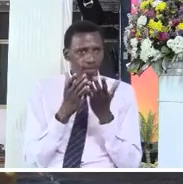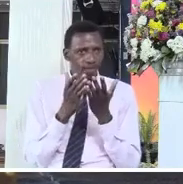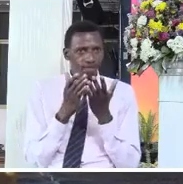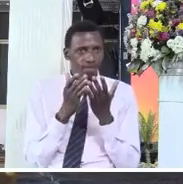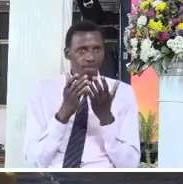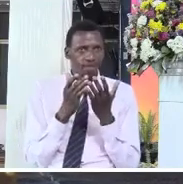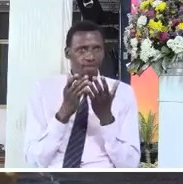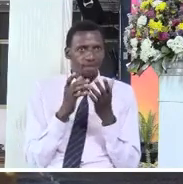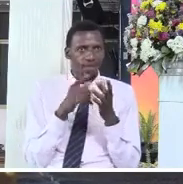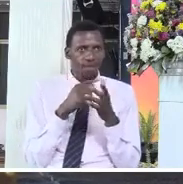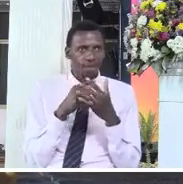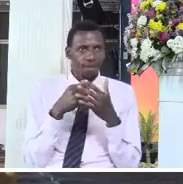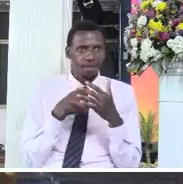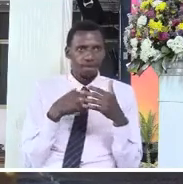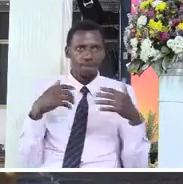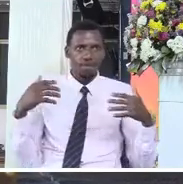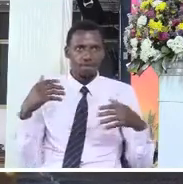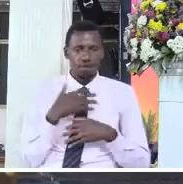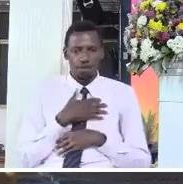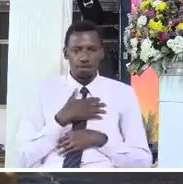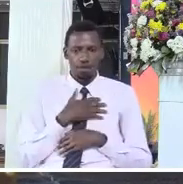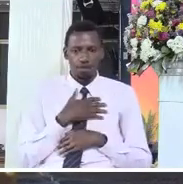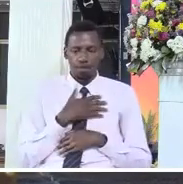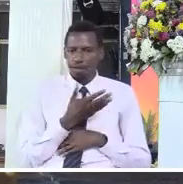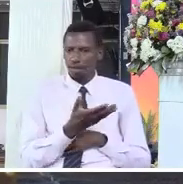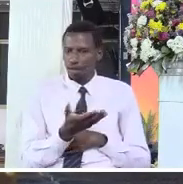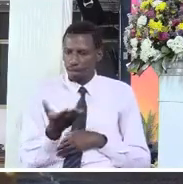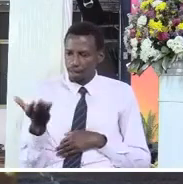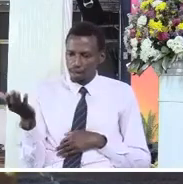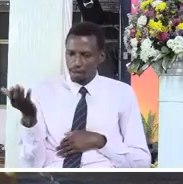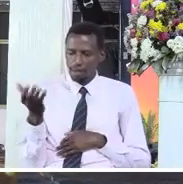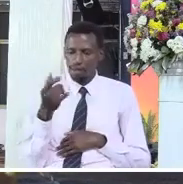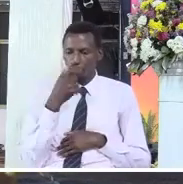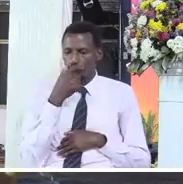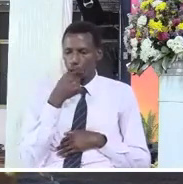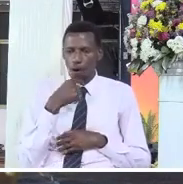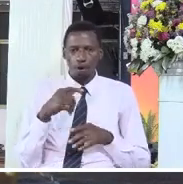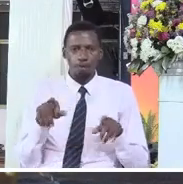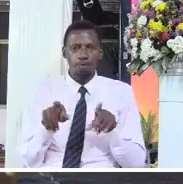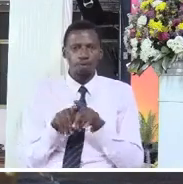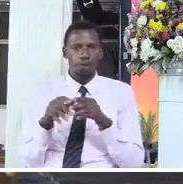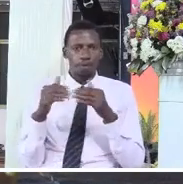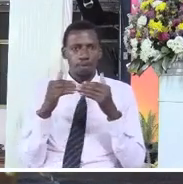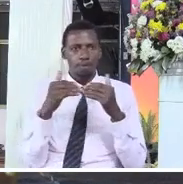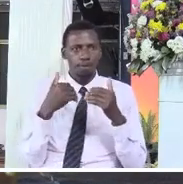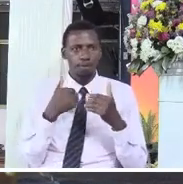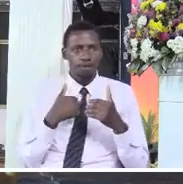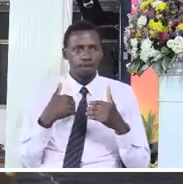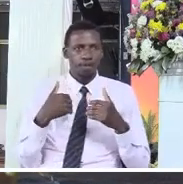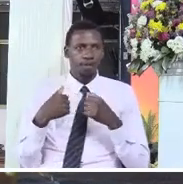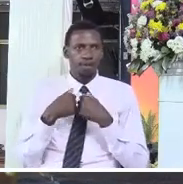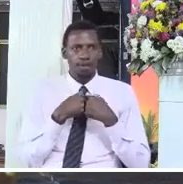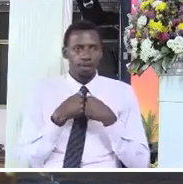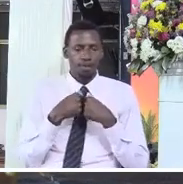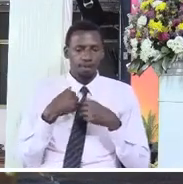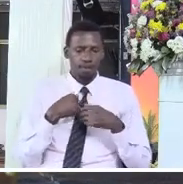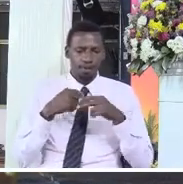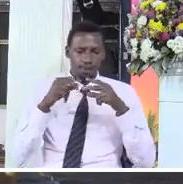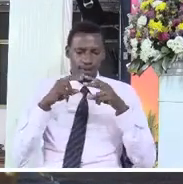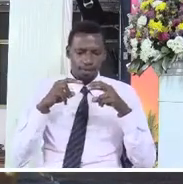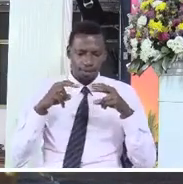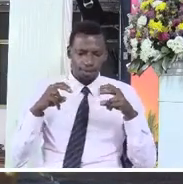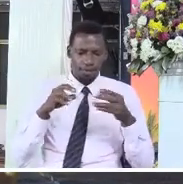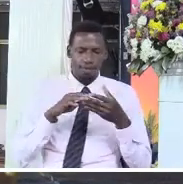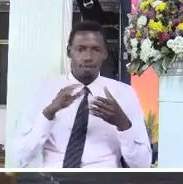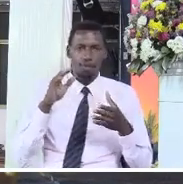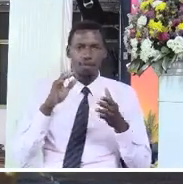hey. And I was so shocked, and I'm like, these are my age mates. And so it really challenged me to search more